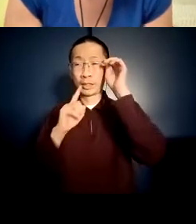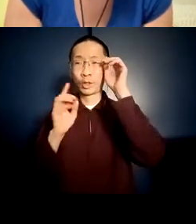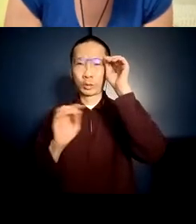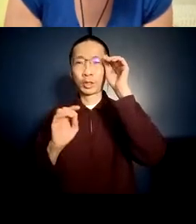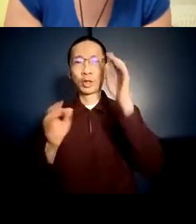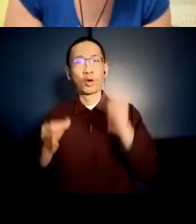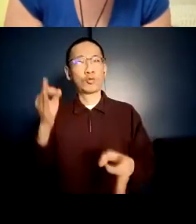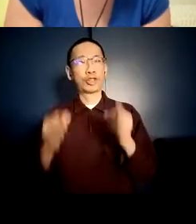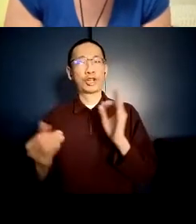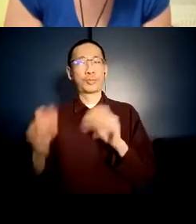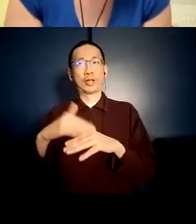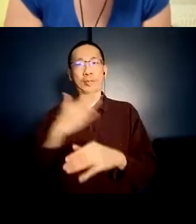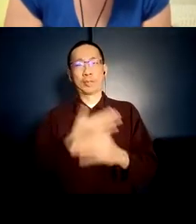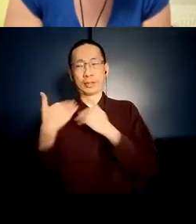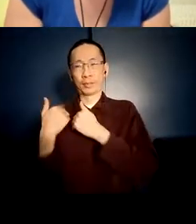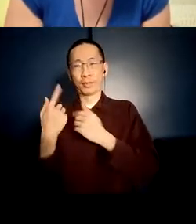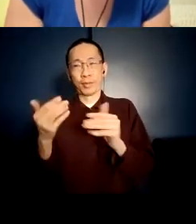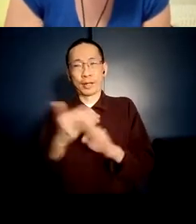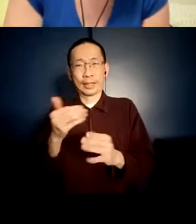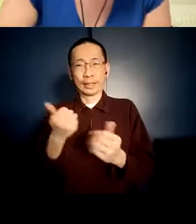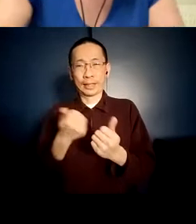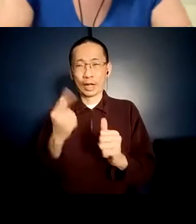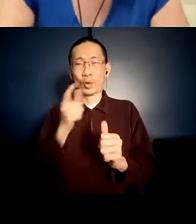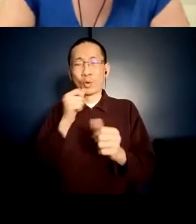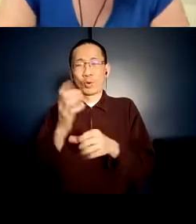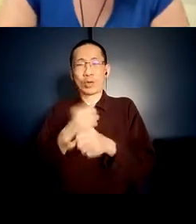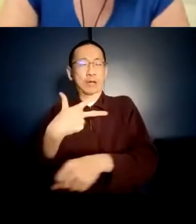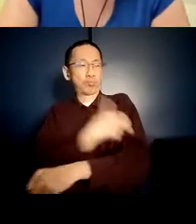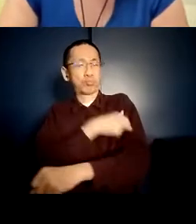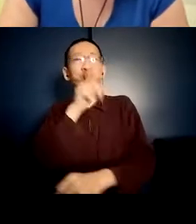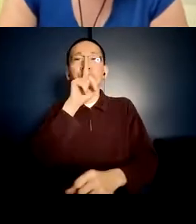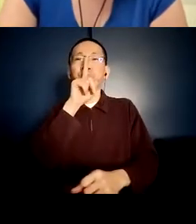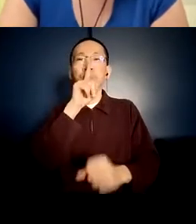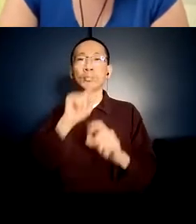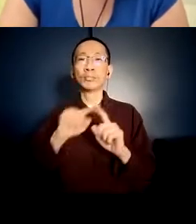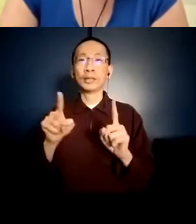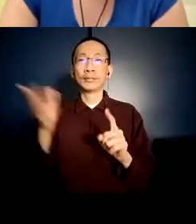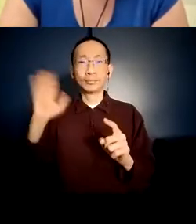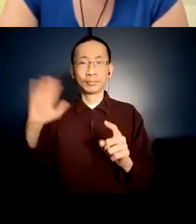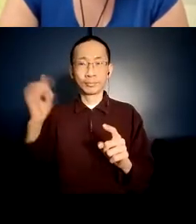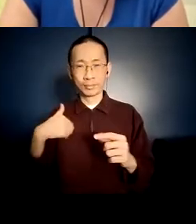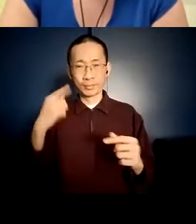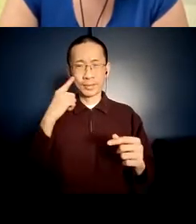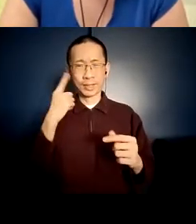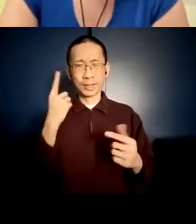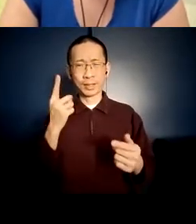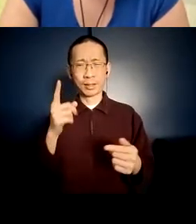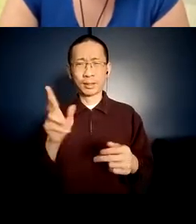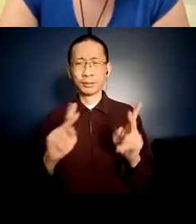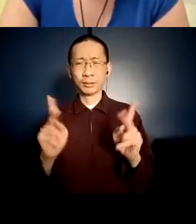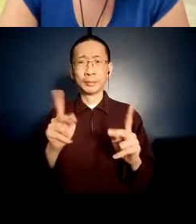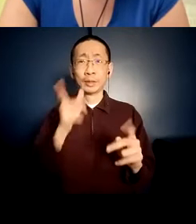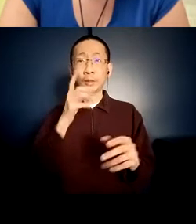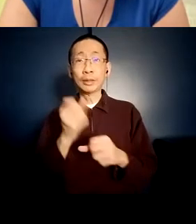on my part against anyone who got cochlear implants. But at the time, I thought, you know, people who